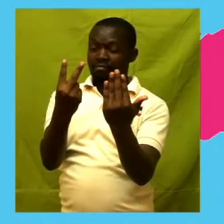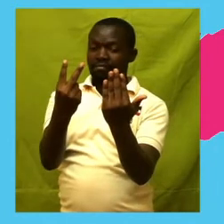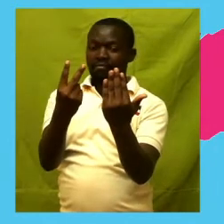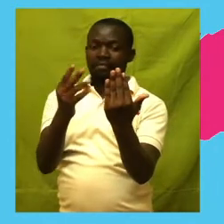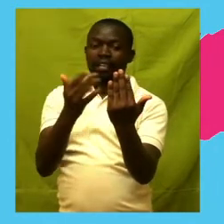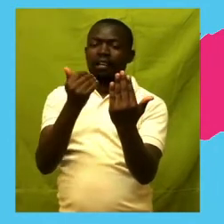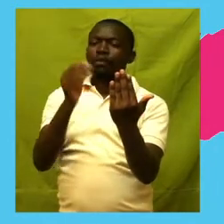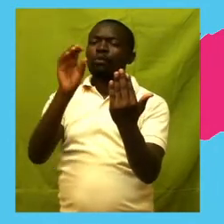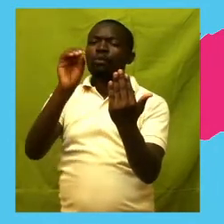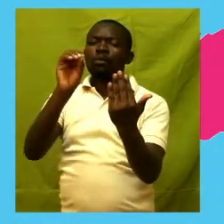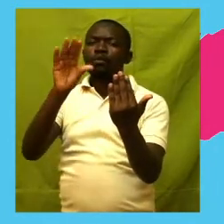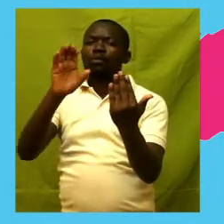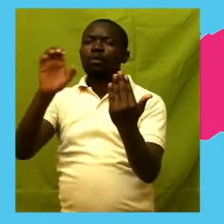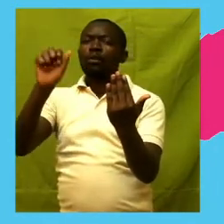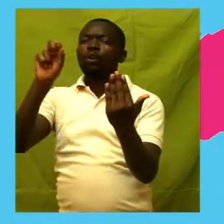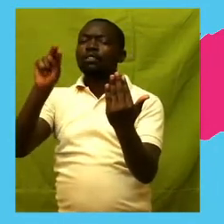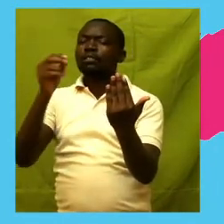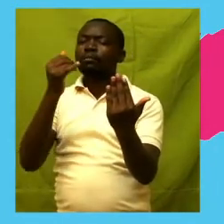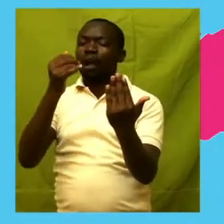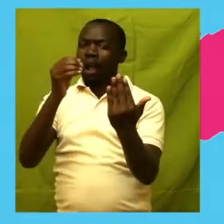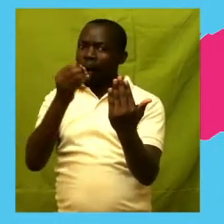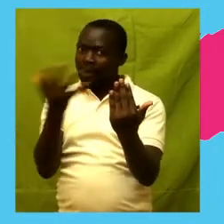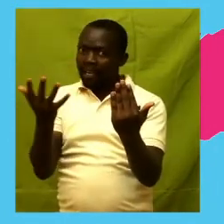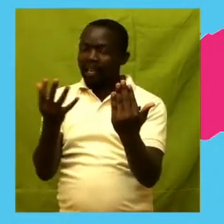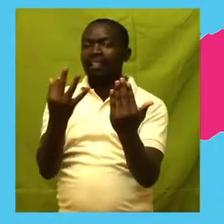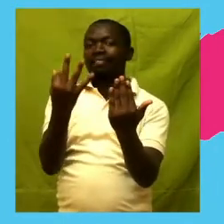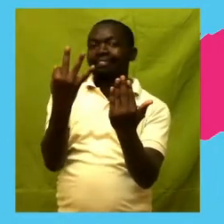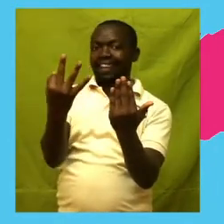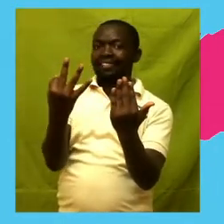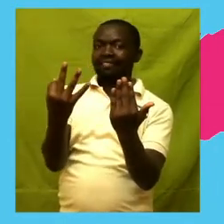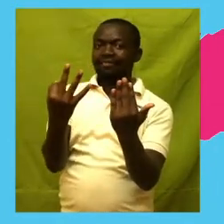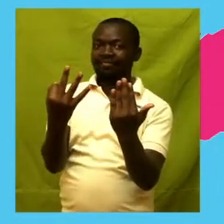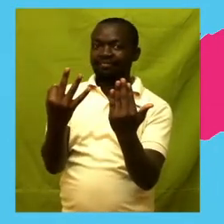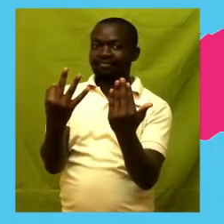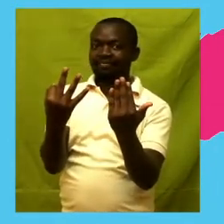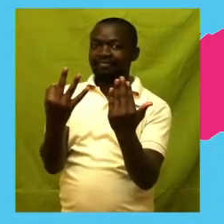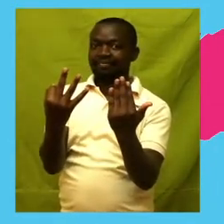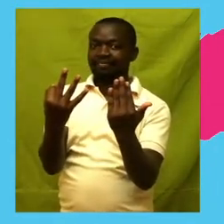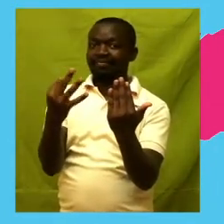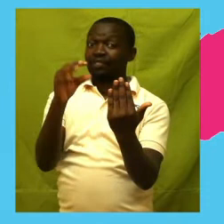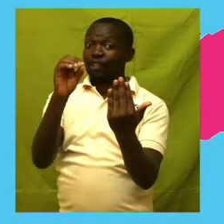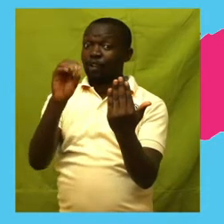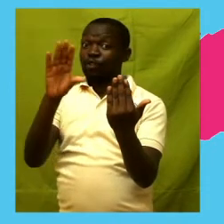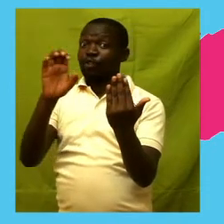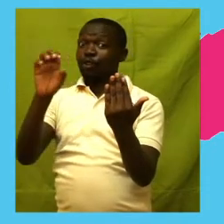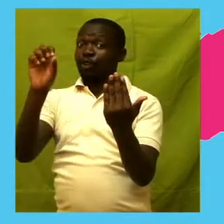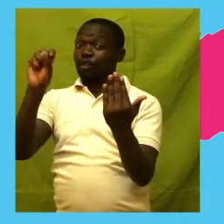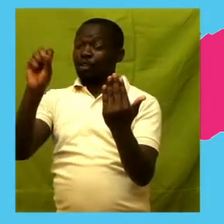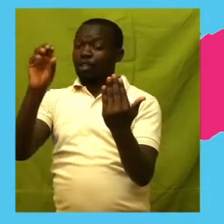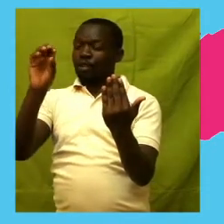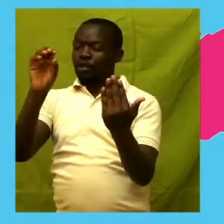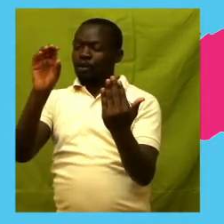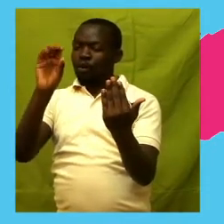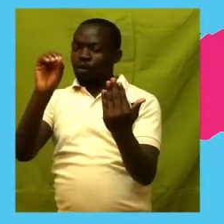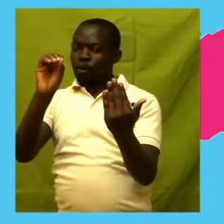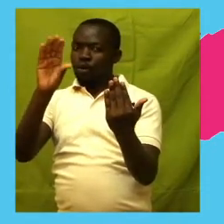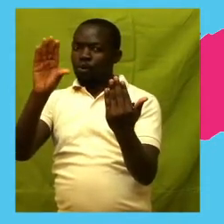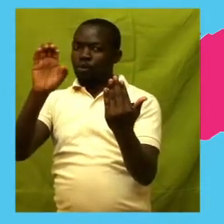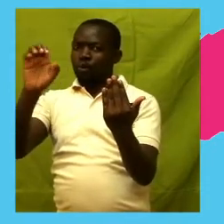let's look at the oceans. We say there are 3 oceans that wash Africa's